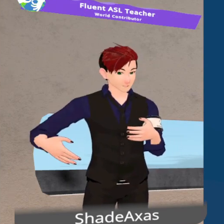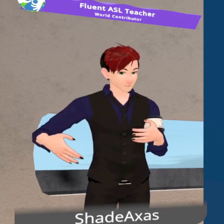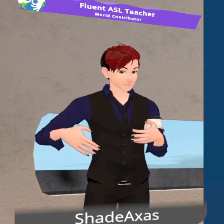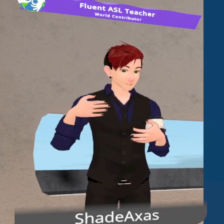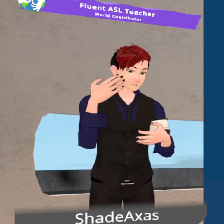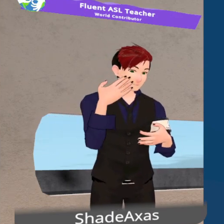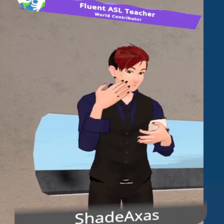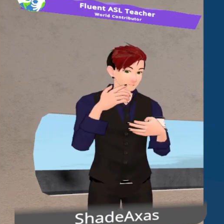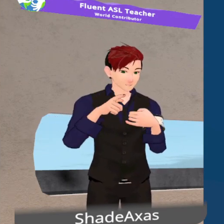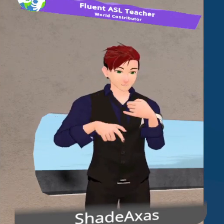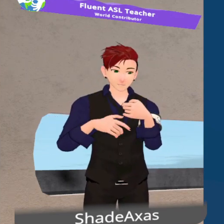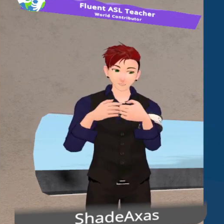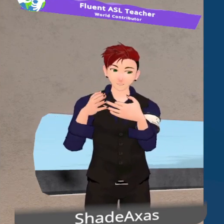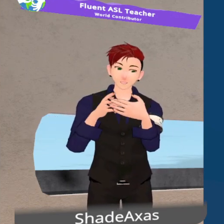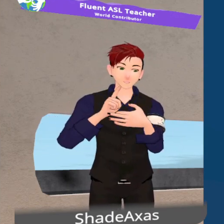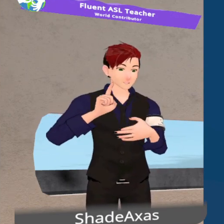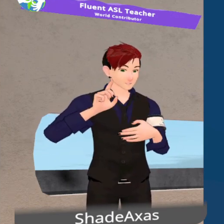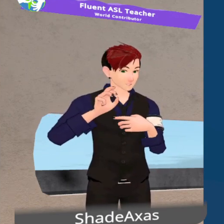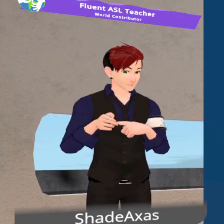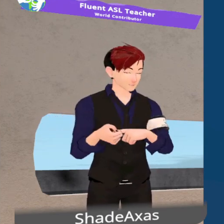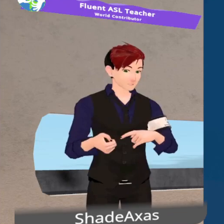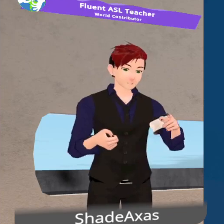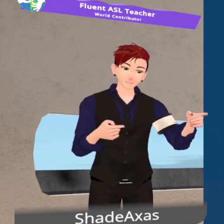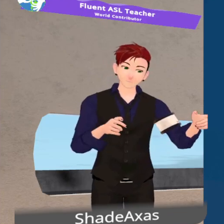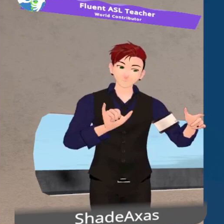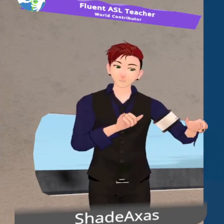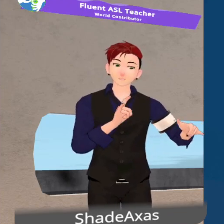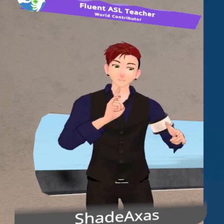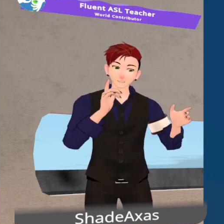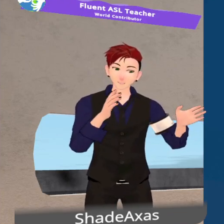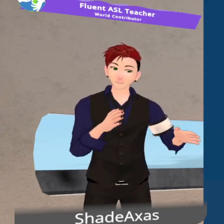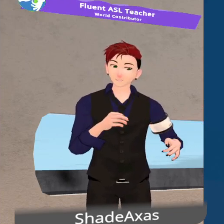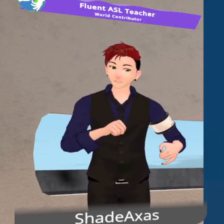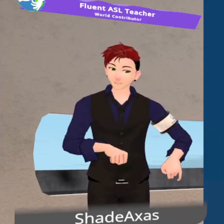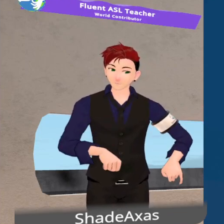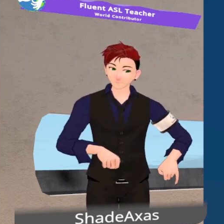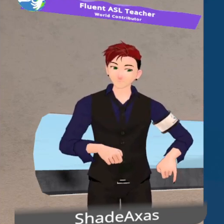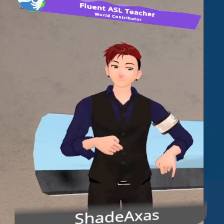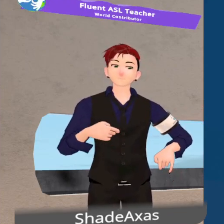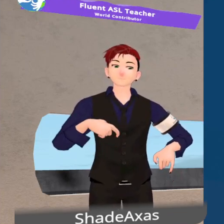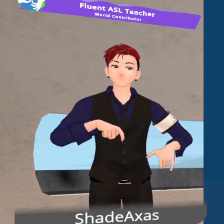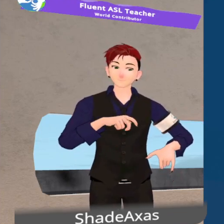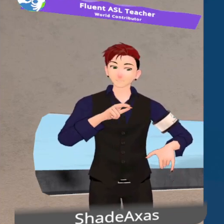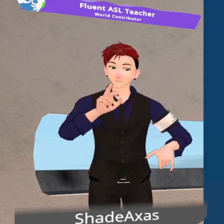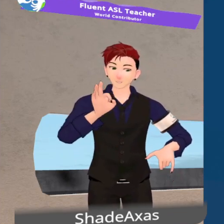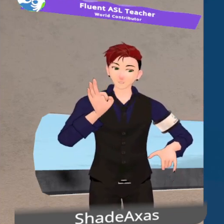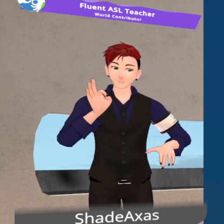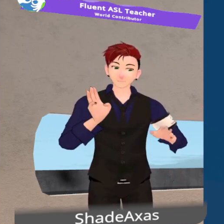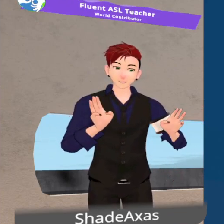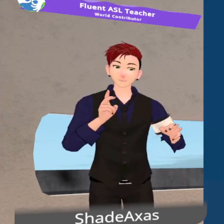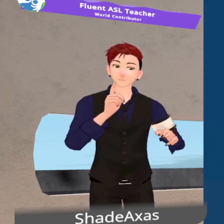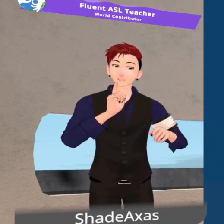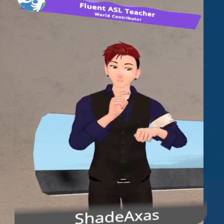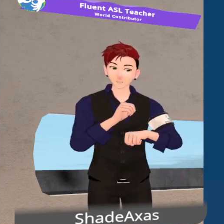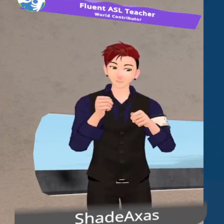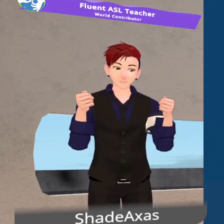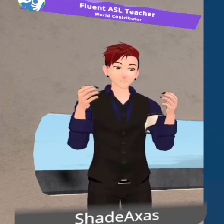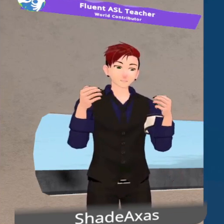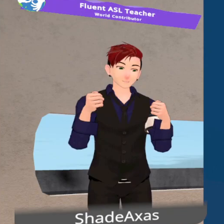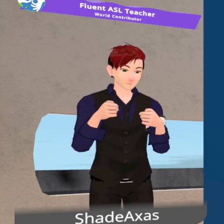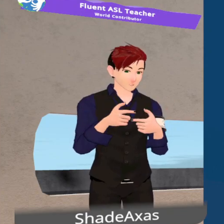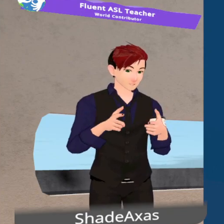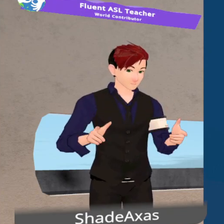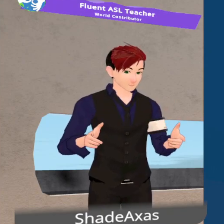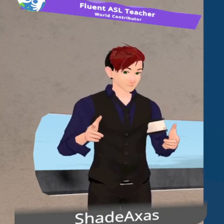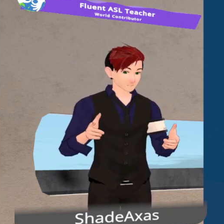have the internal knowledge about deaf culture the way a deaf person can. So we select people who are